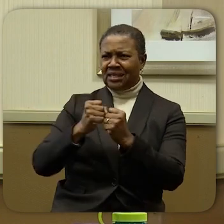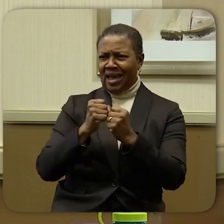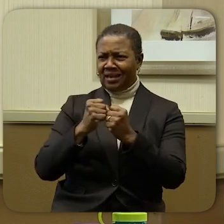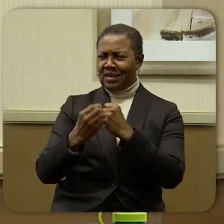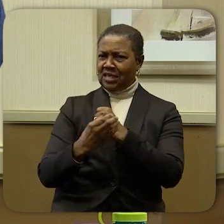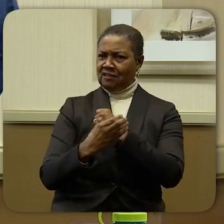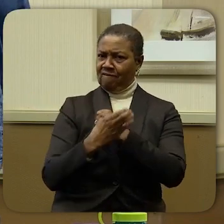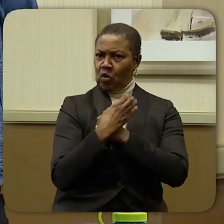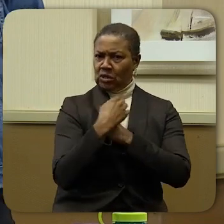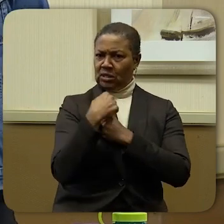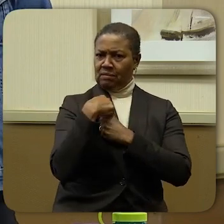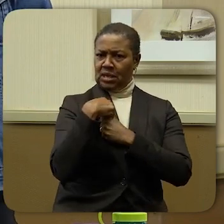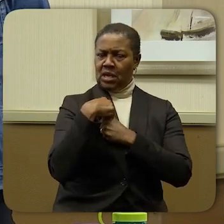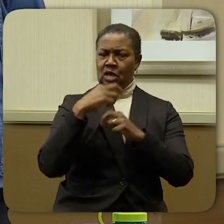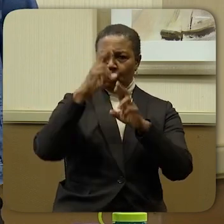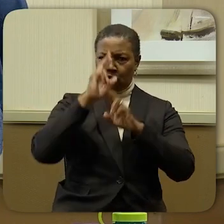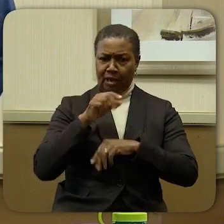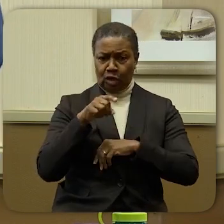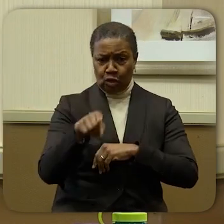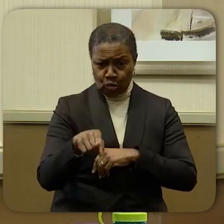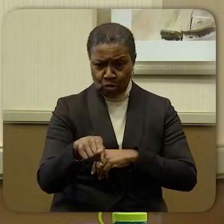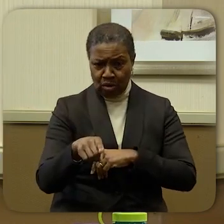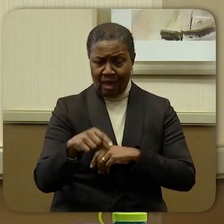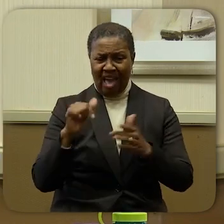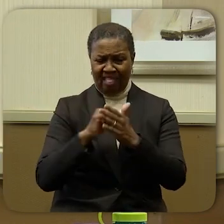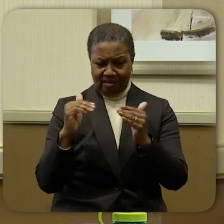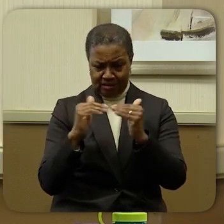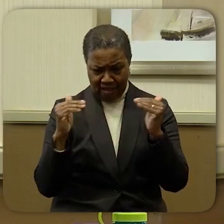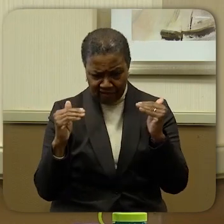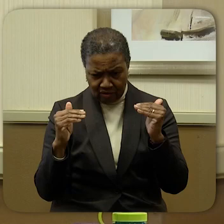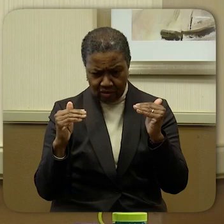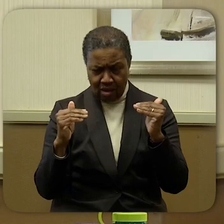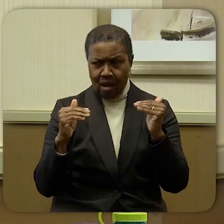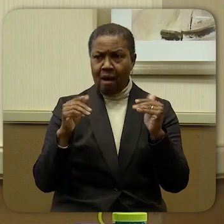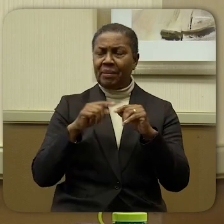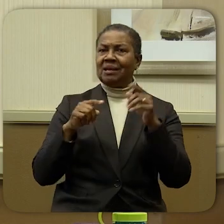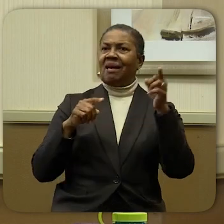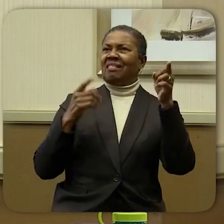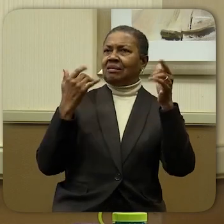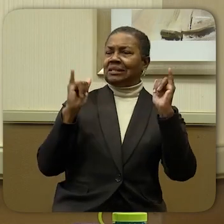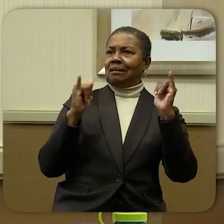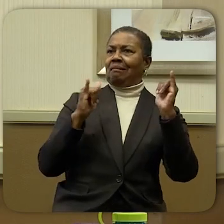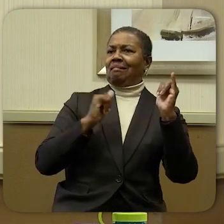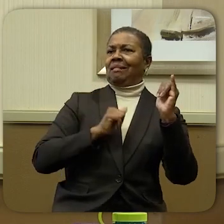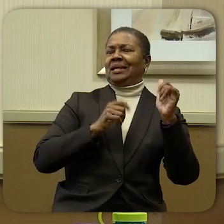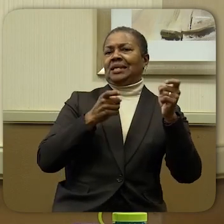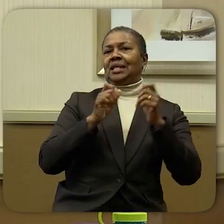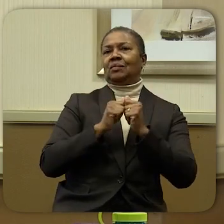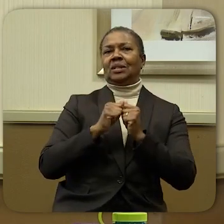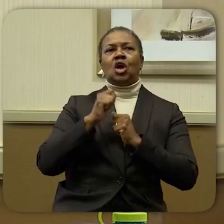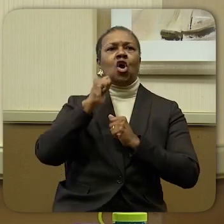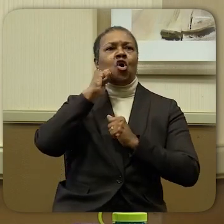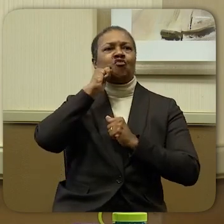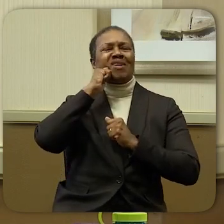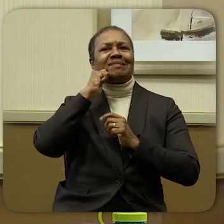Society is forcing me to respect you in this level, where they're still dealing with